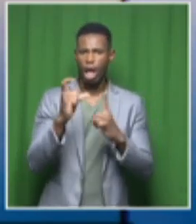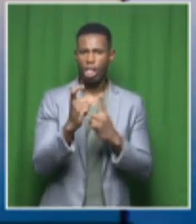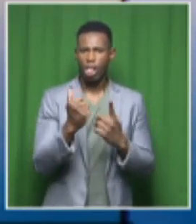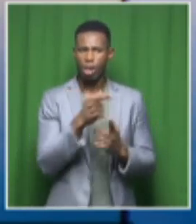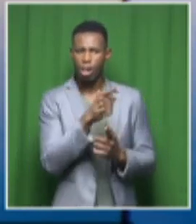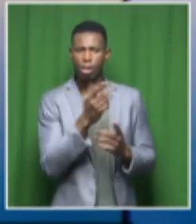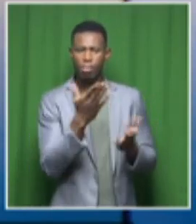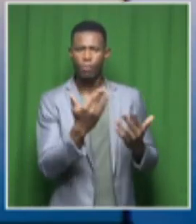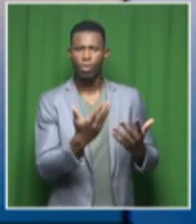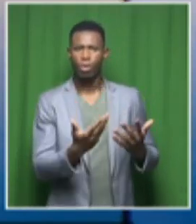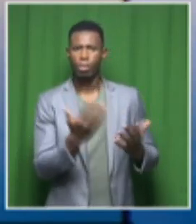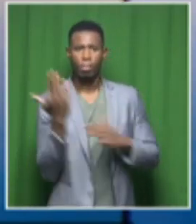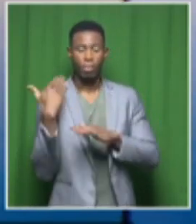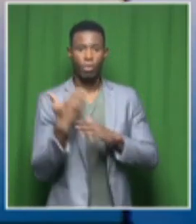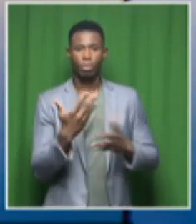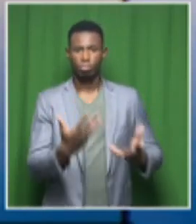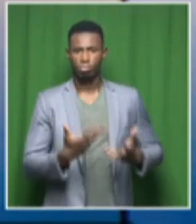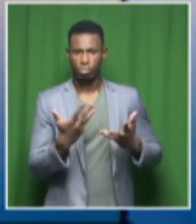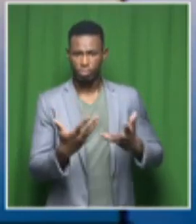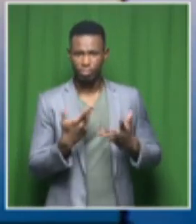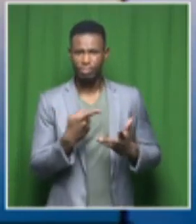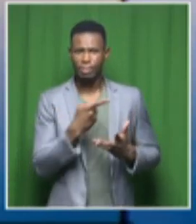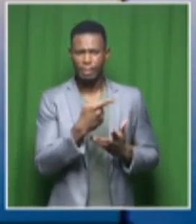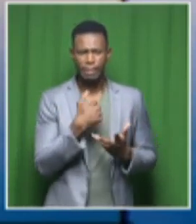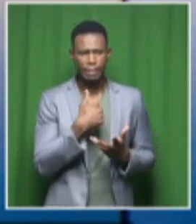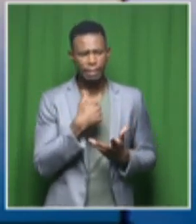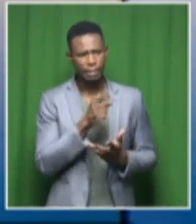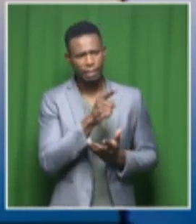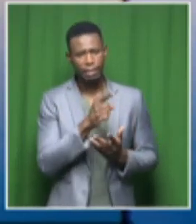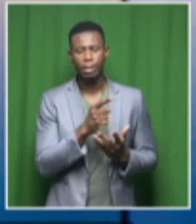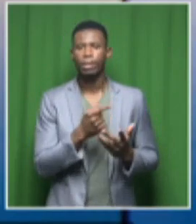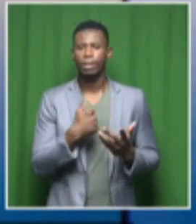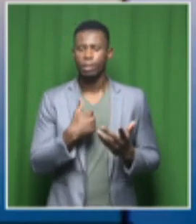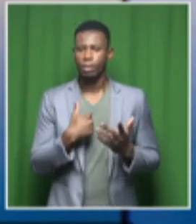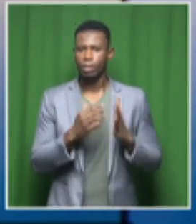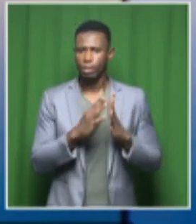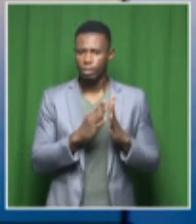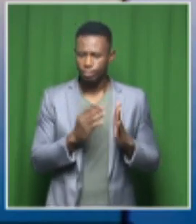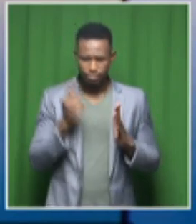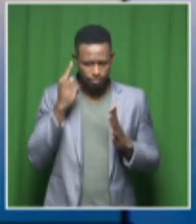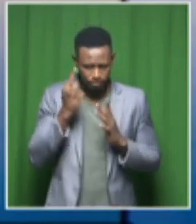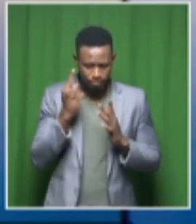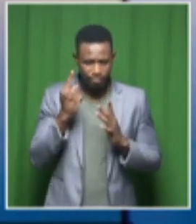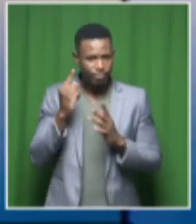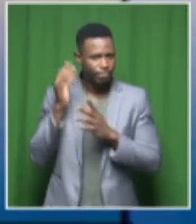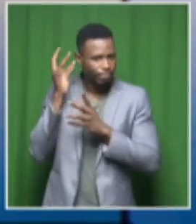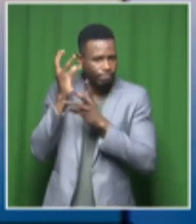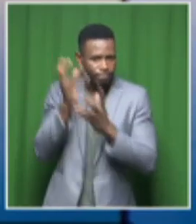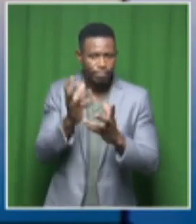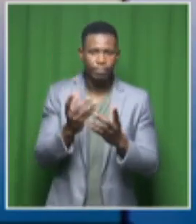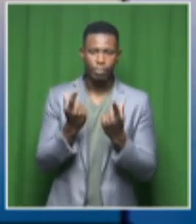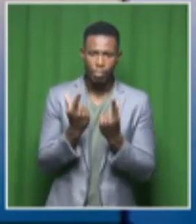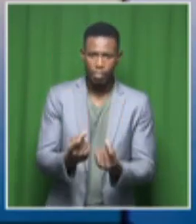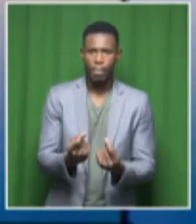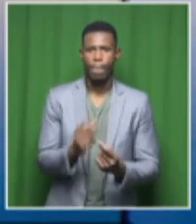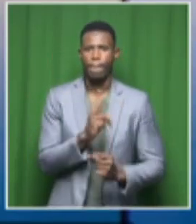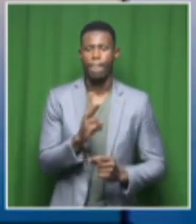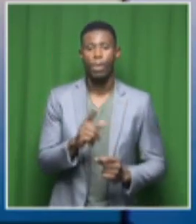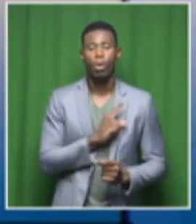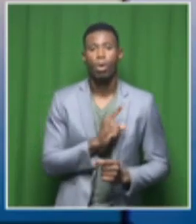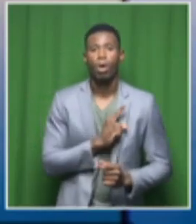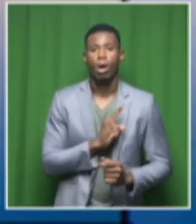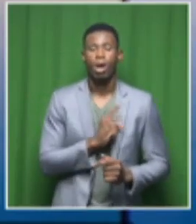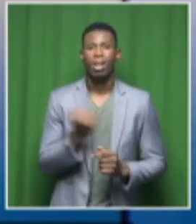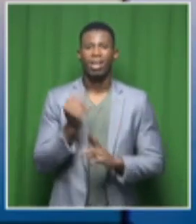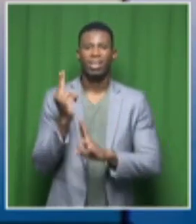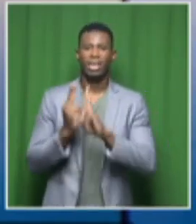from, which I believe as progenitors, we hold in place history that we need to fast forward or hold in place